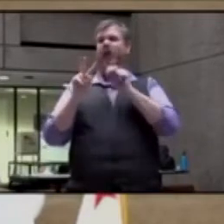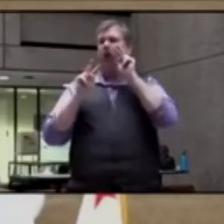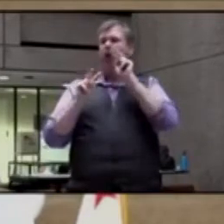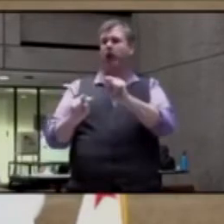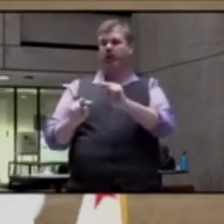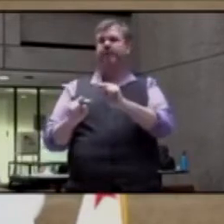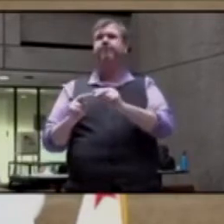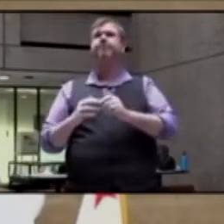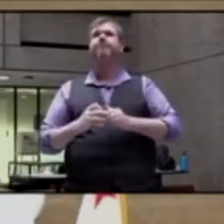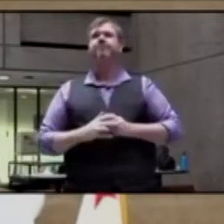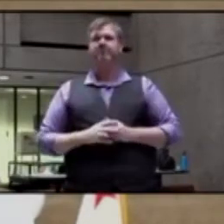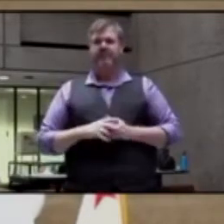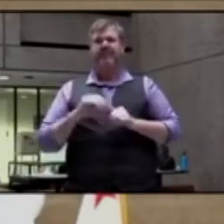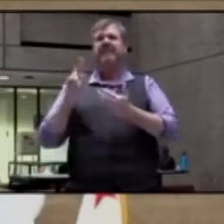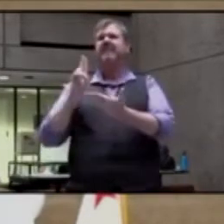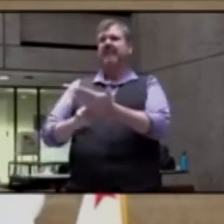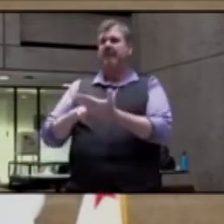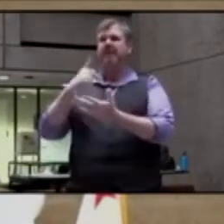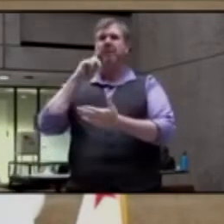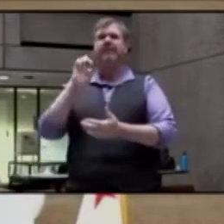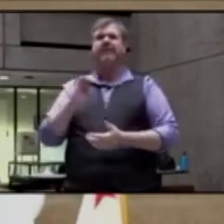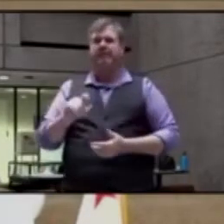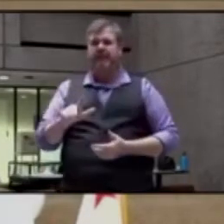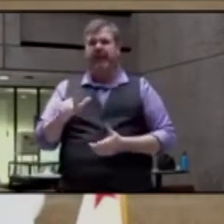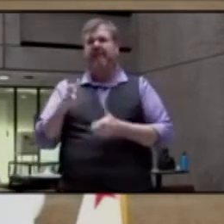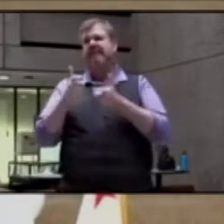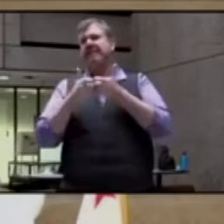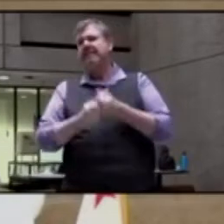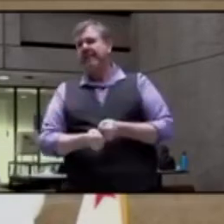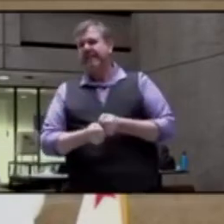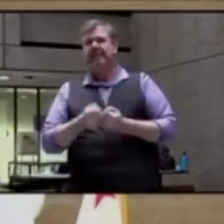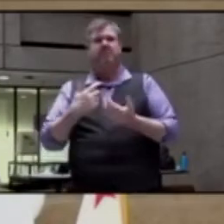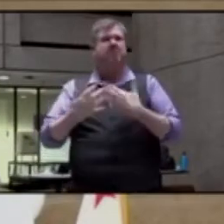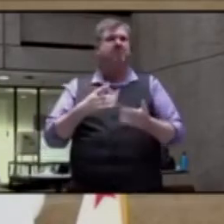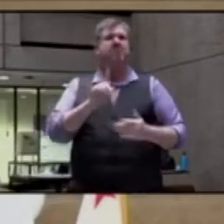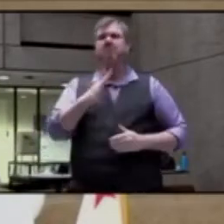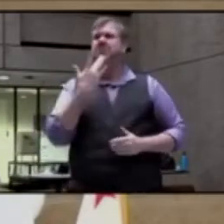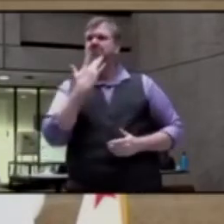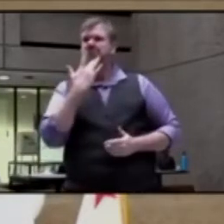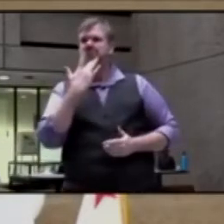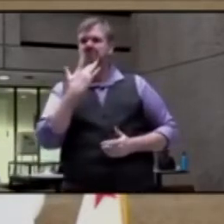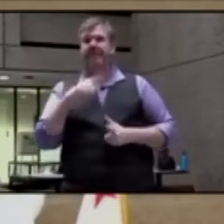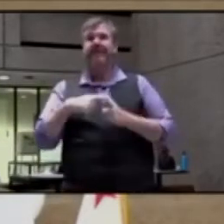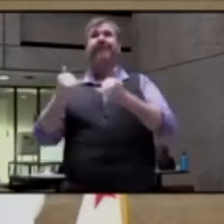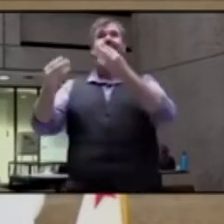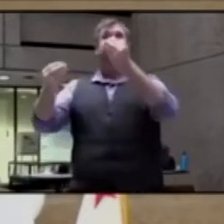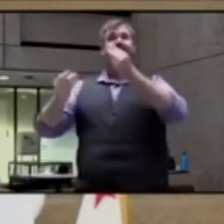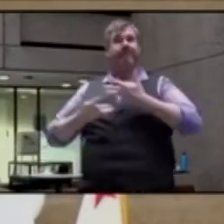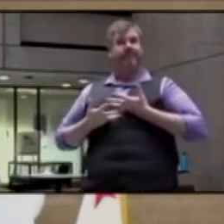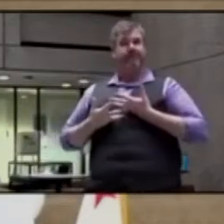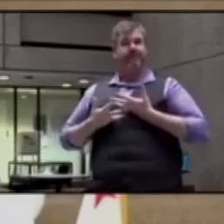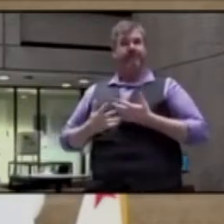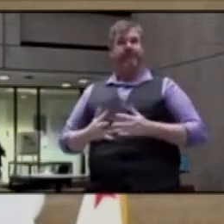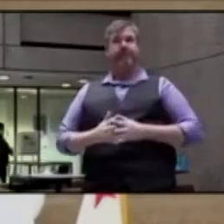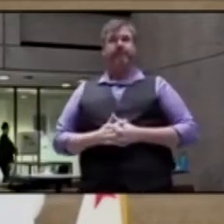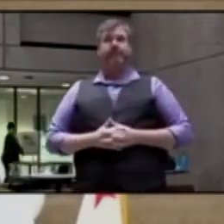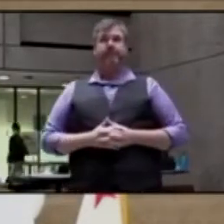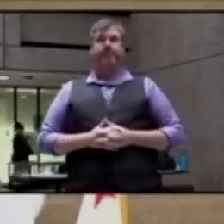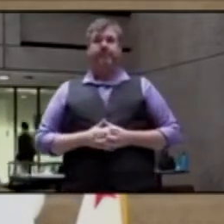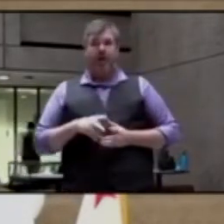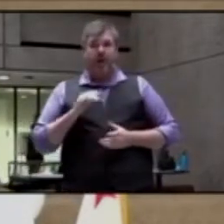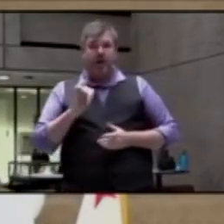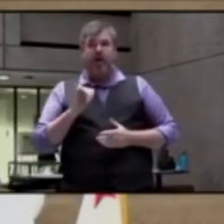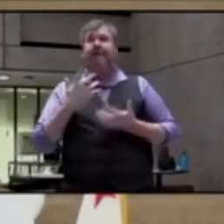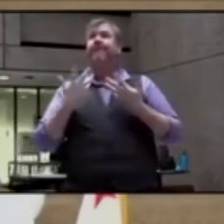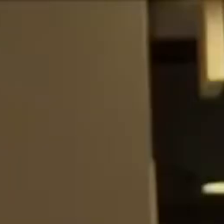or a phone call, whatever you prefer, and they will notify you that I got mine on Monday saying my ballot was in the mail to